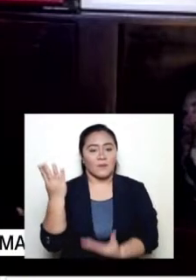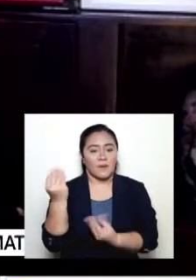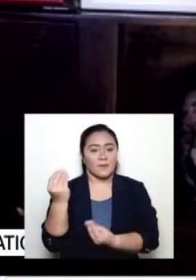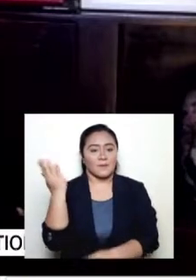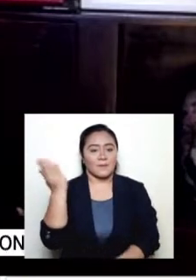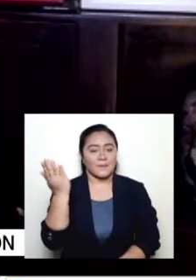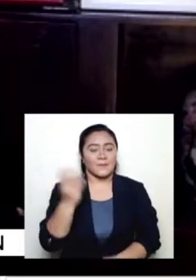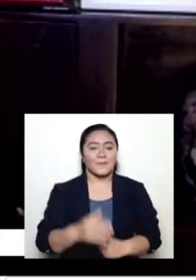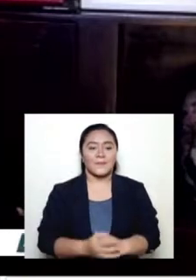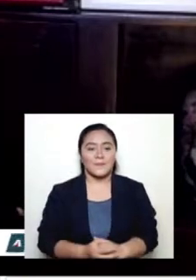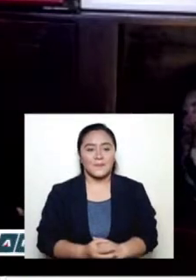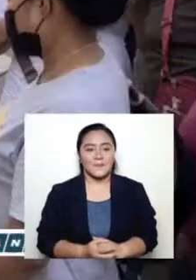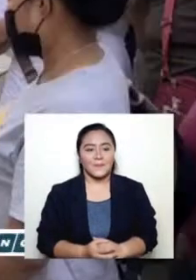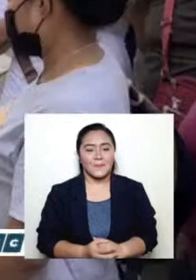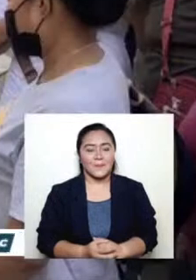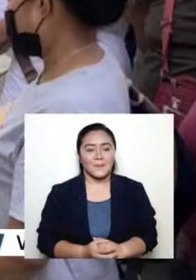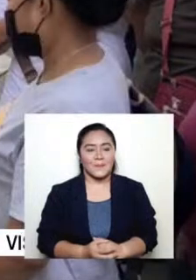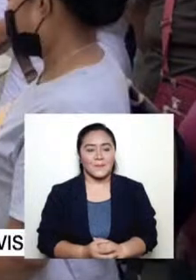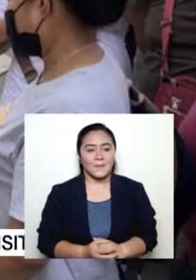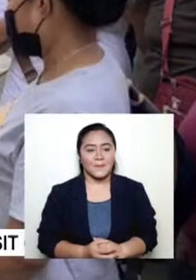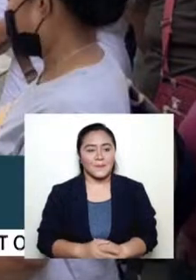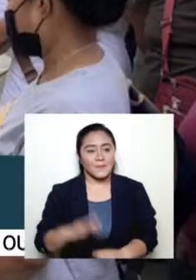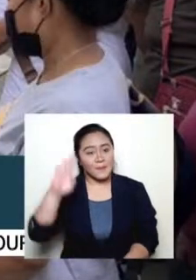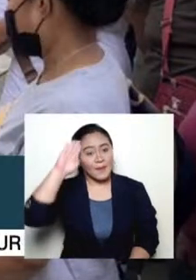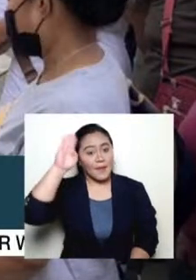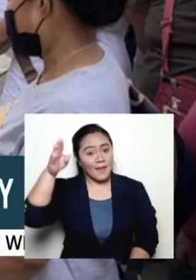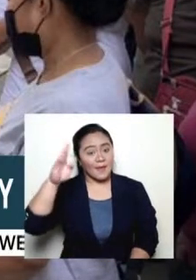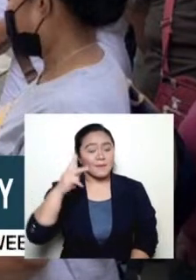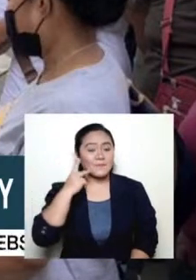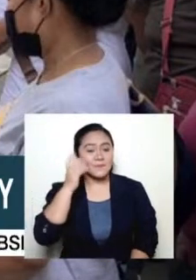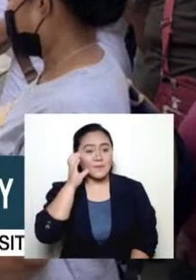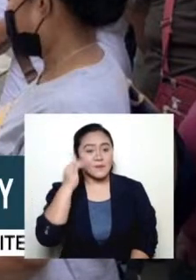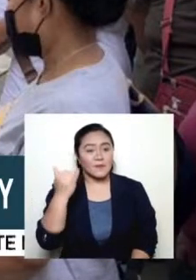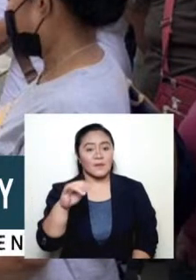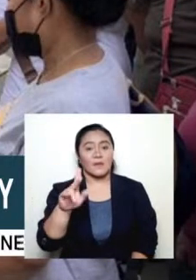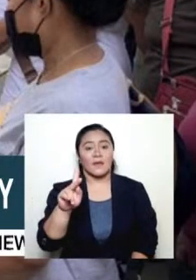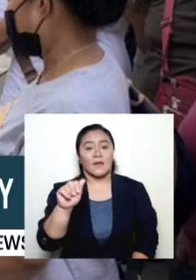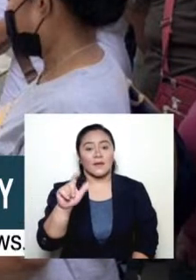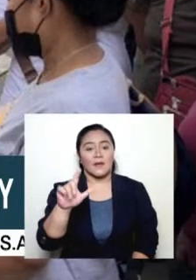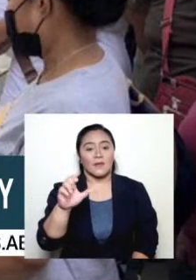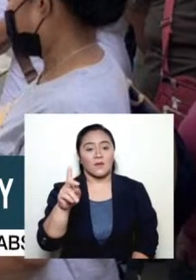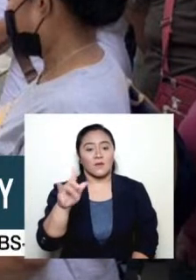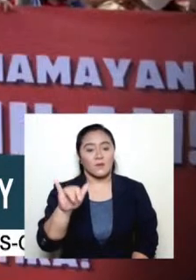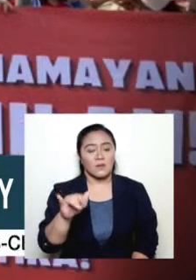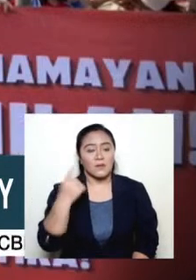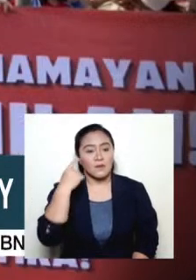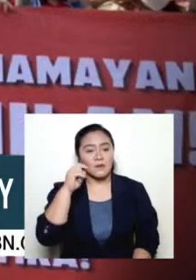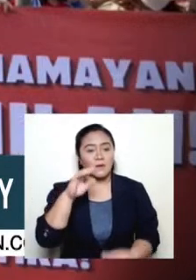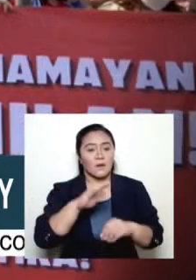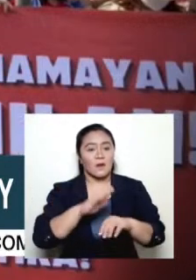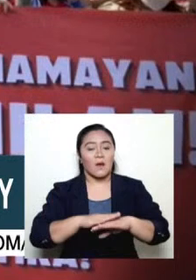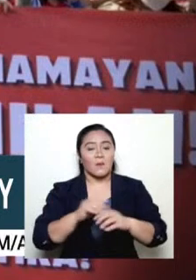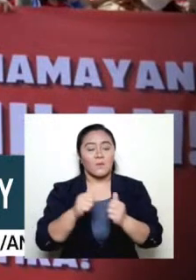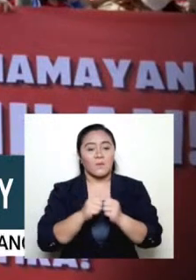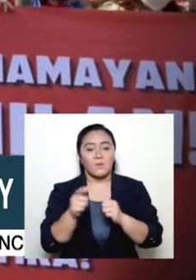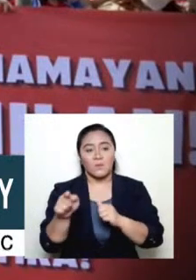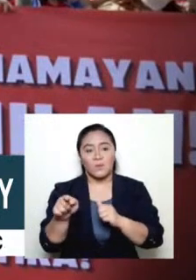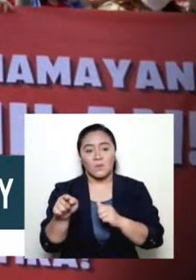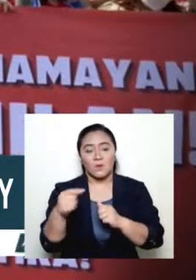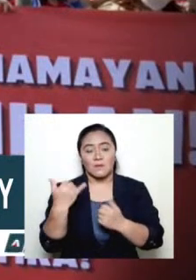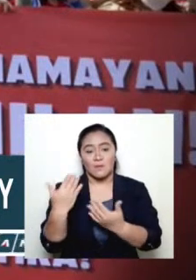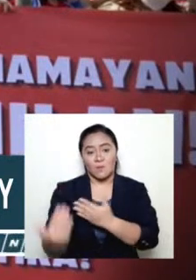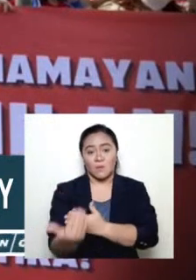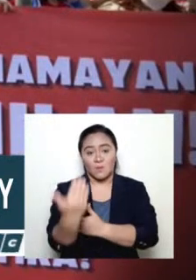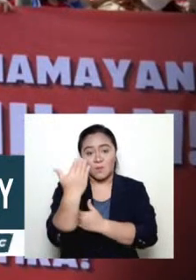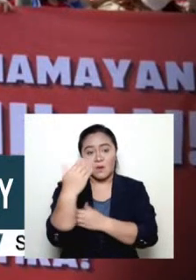Mike? Hi, Carmina. Presidential candidate Leody de Guzman and Vice Presidential bet Walden Bello attended this morning a protest action